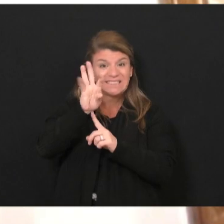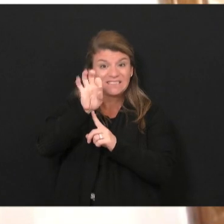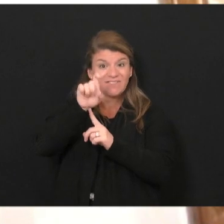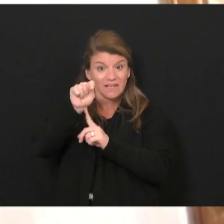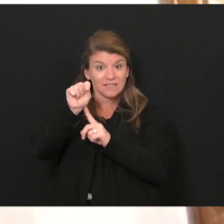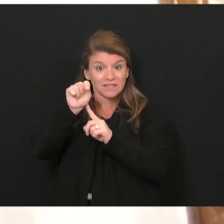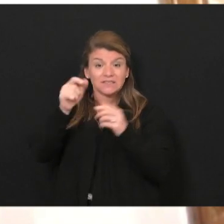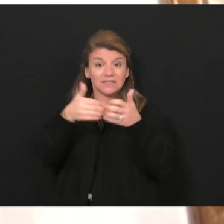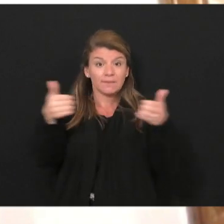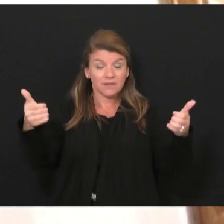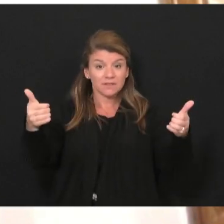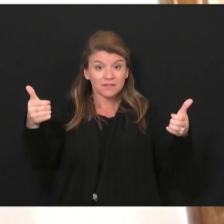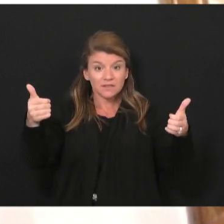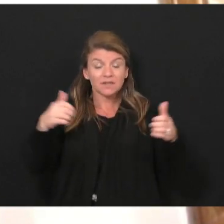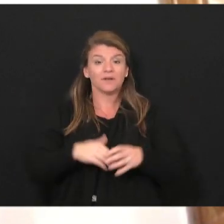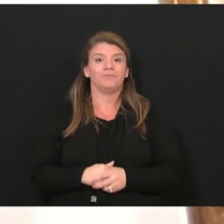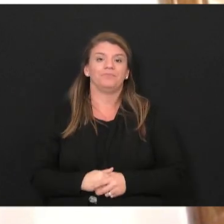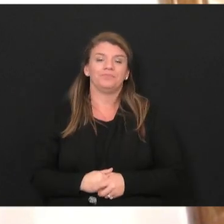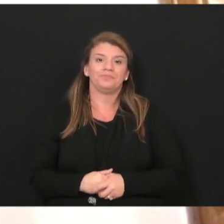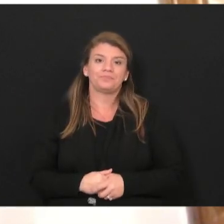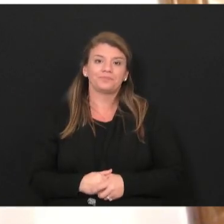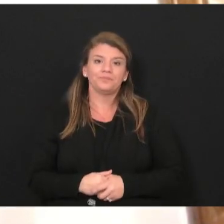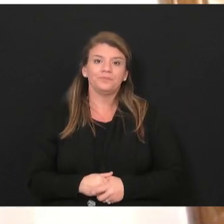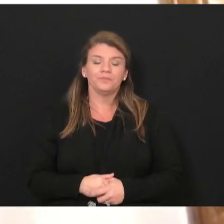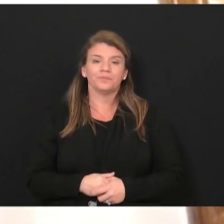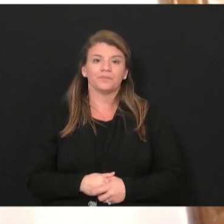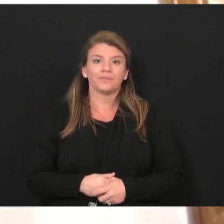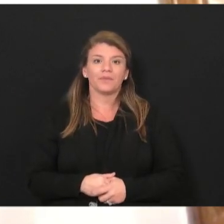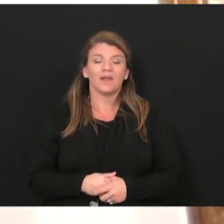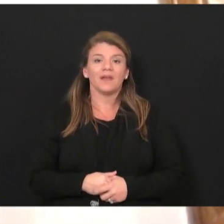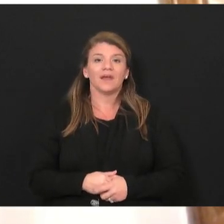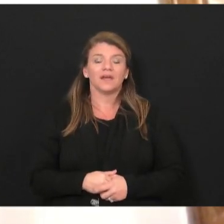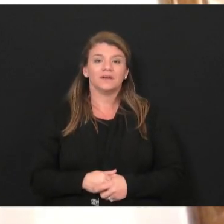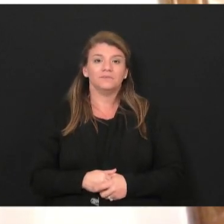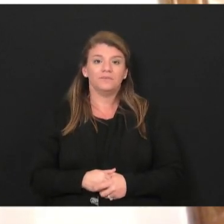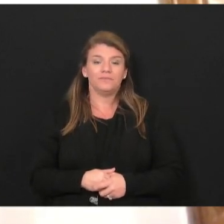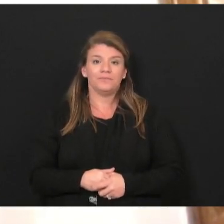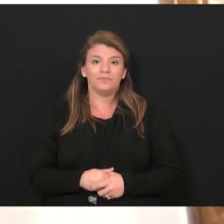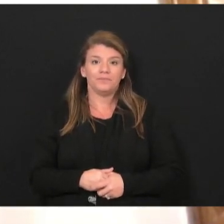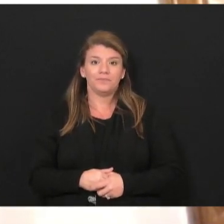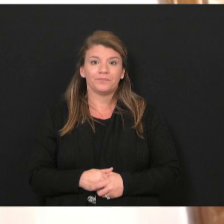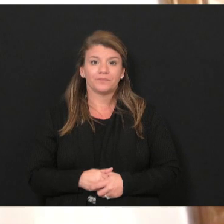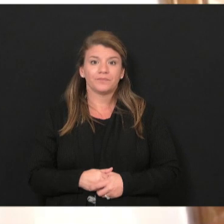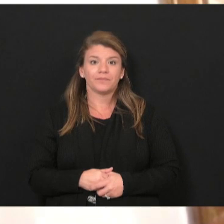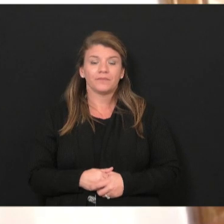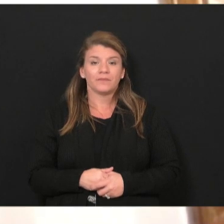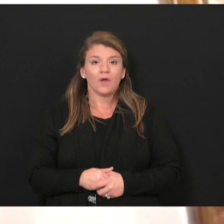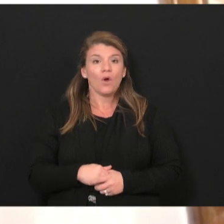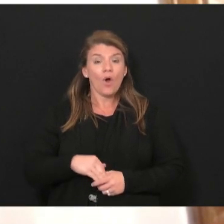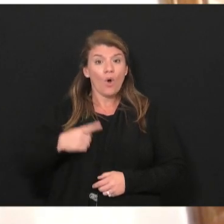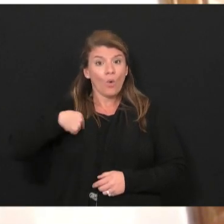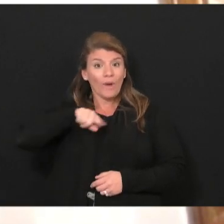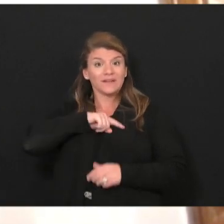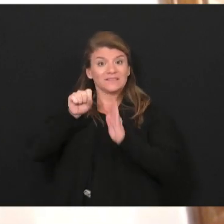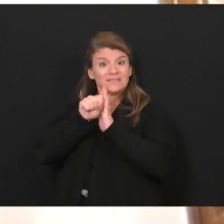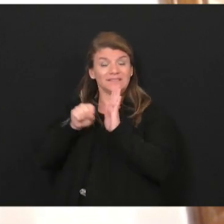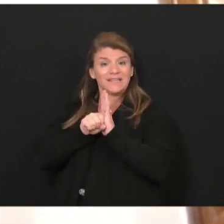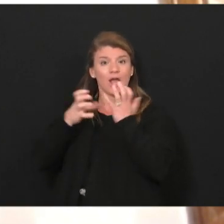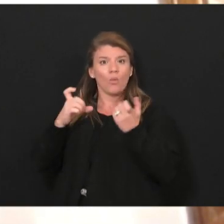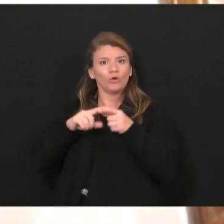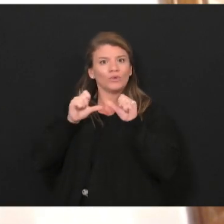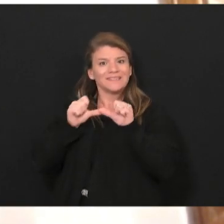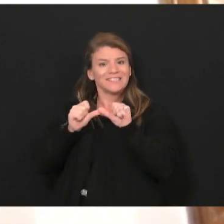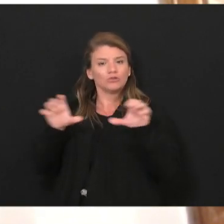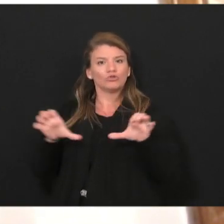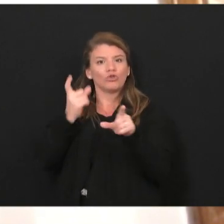also want to make sure that we are doing the right types of measures to protect ourselves in